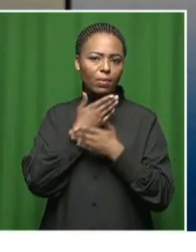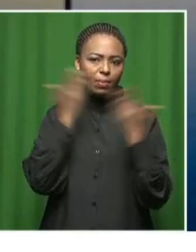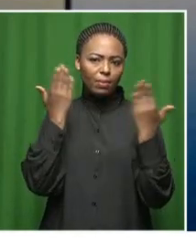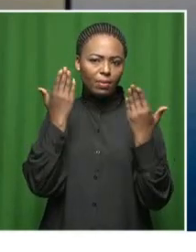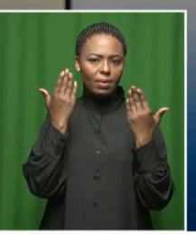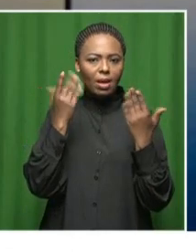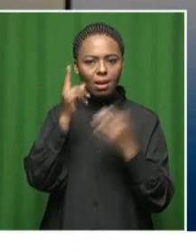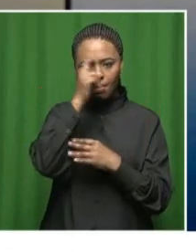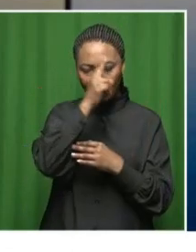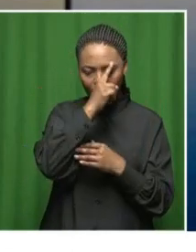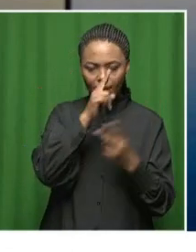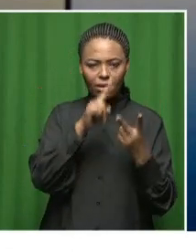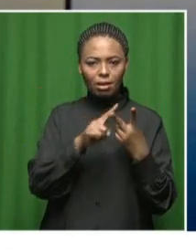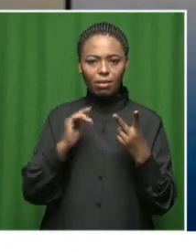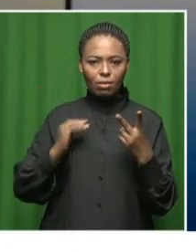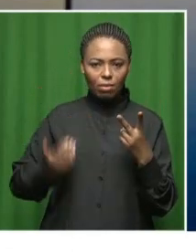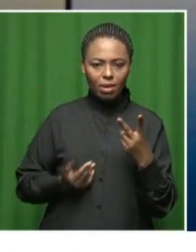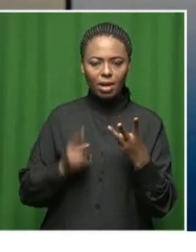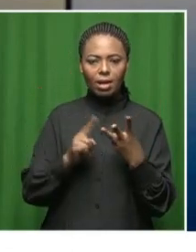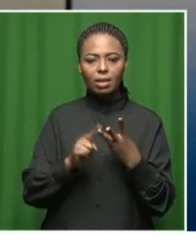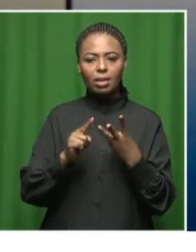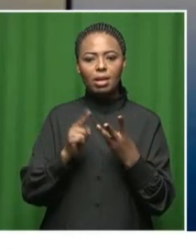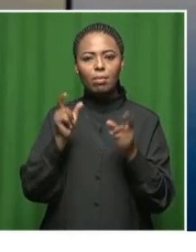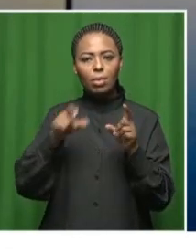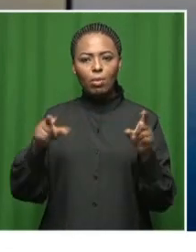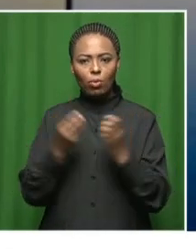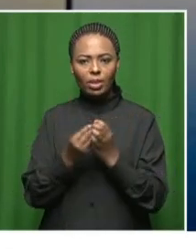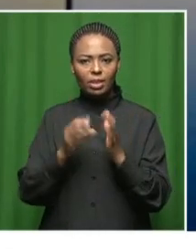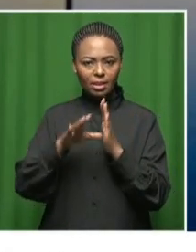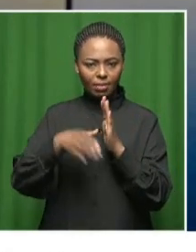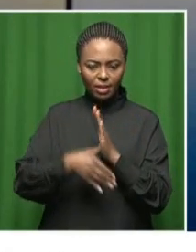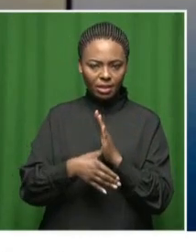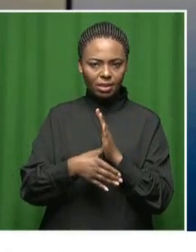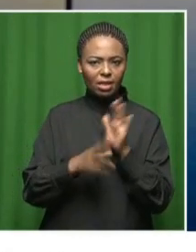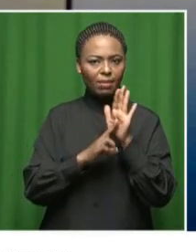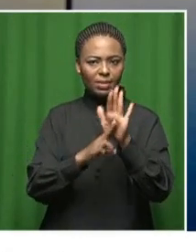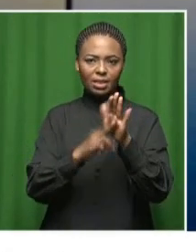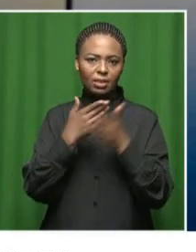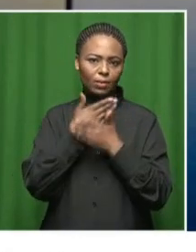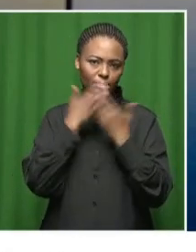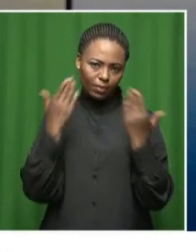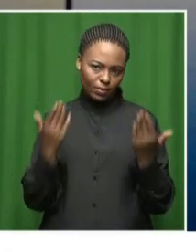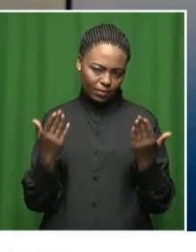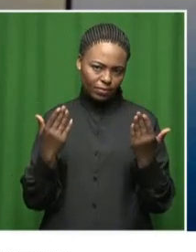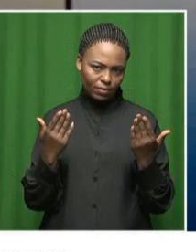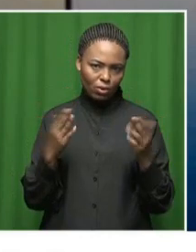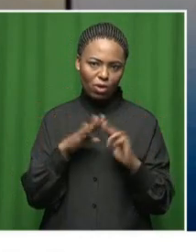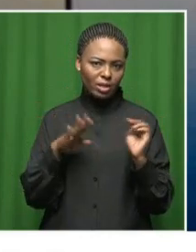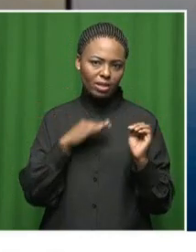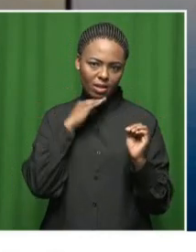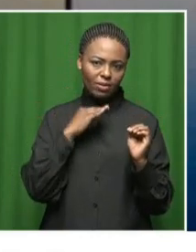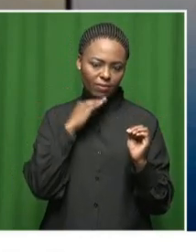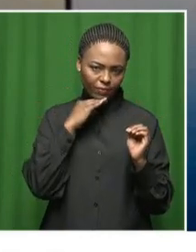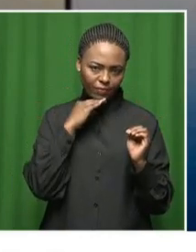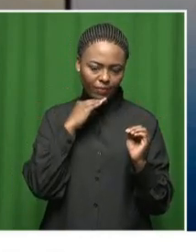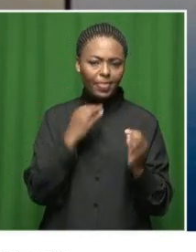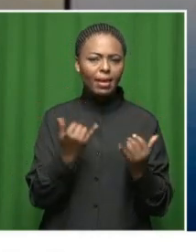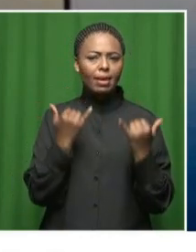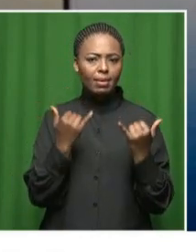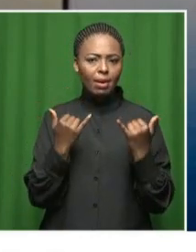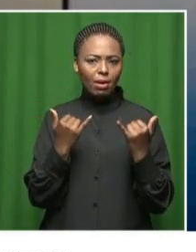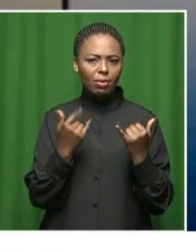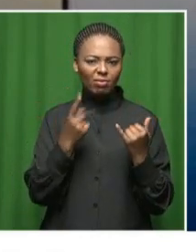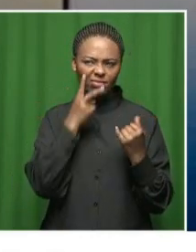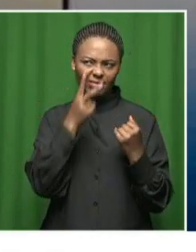color, women, and people with disabilities. So as one of the most quickest, most fastest growing industries,